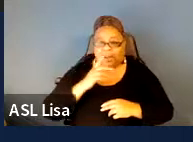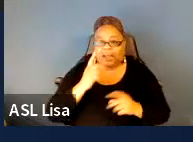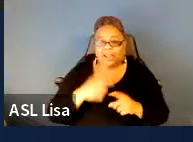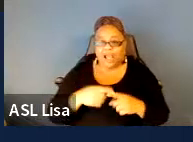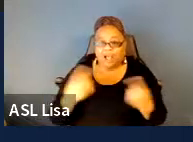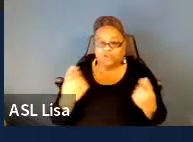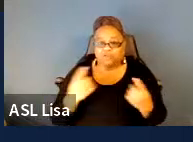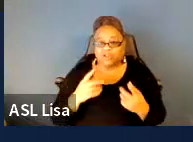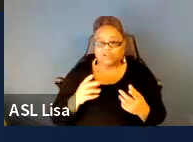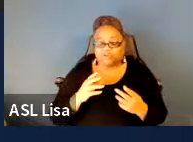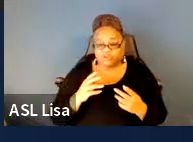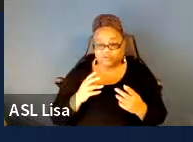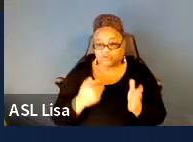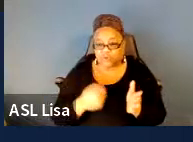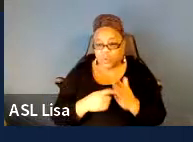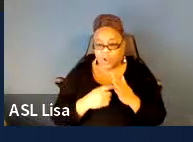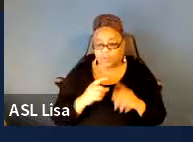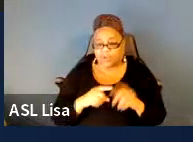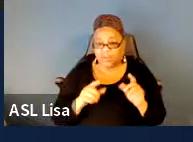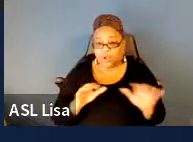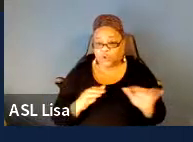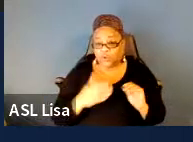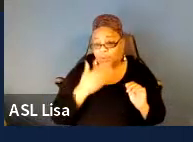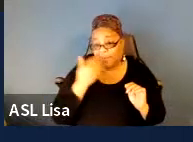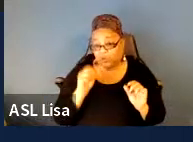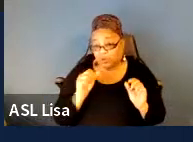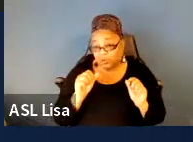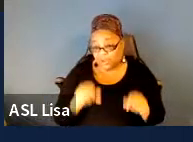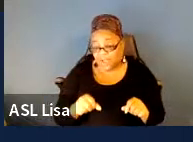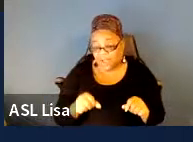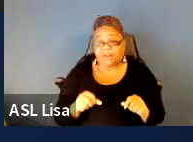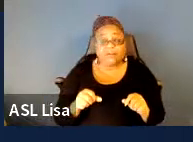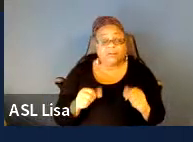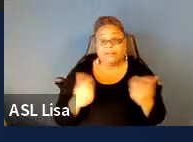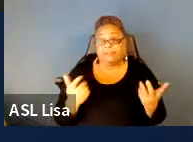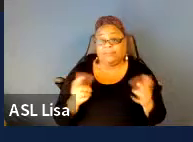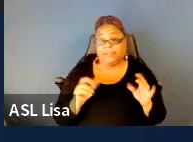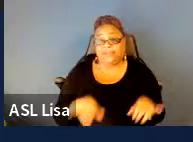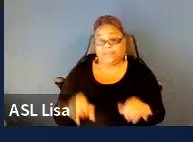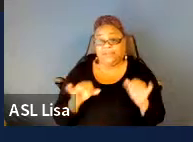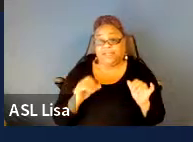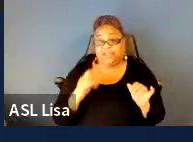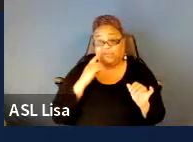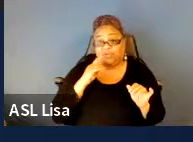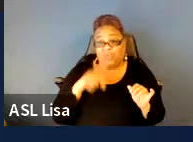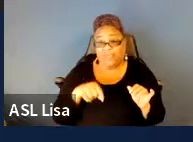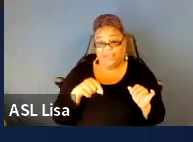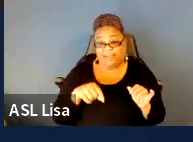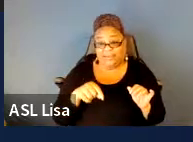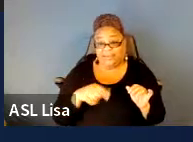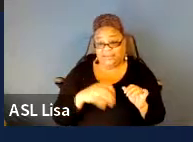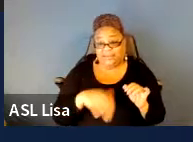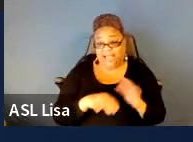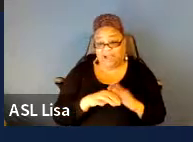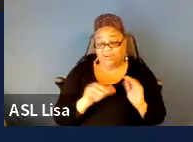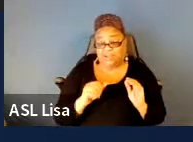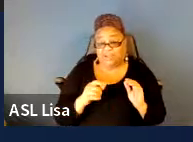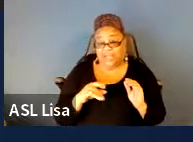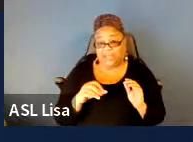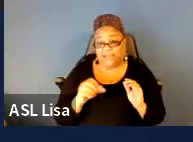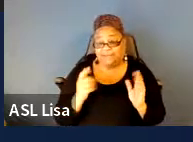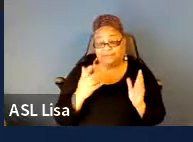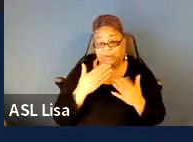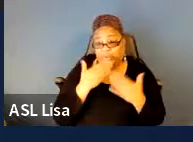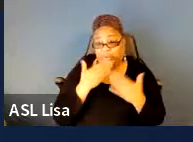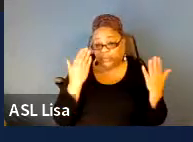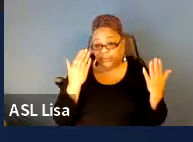do the best you can with that understanding that there just aren't requirements in the standard for these other character sets. Yeah,